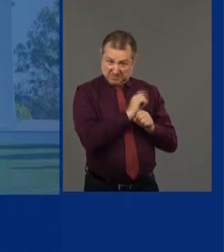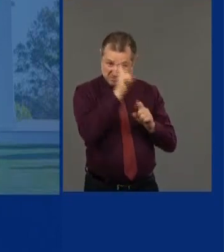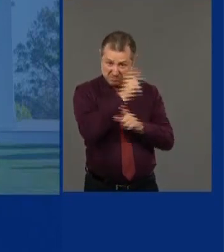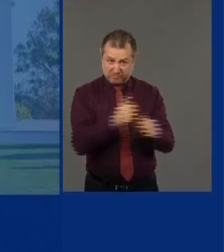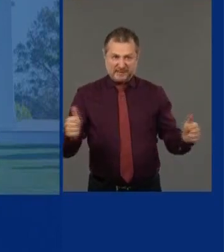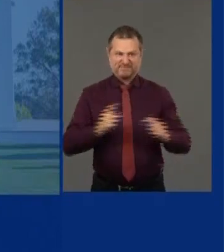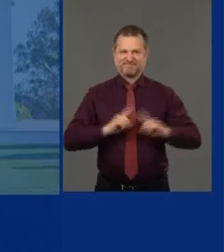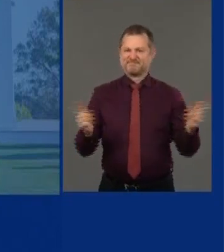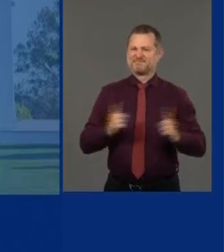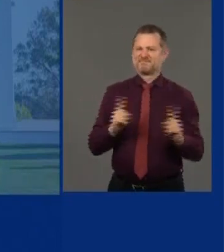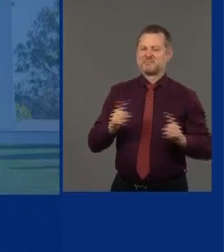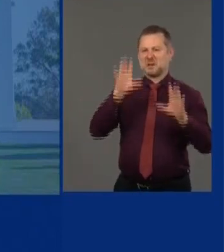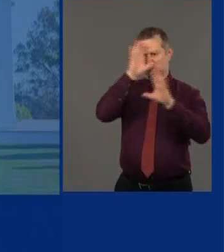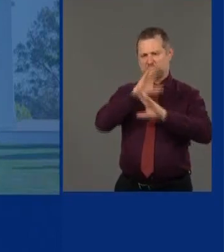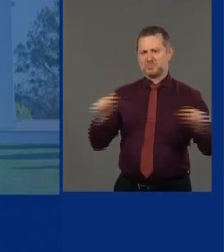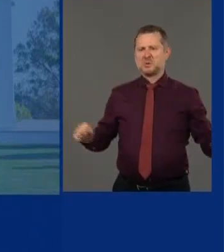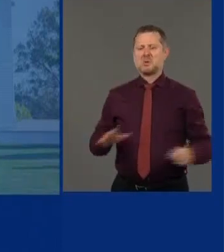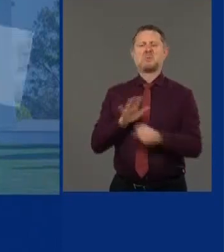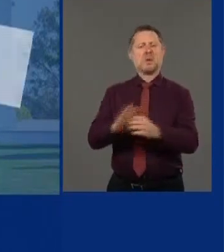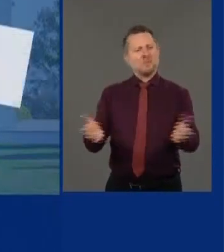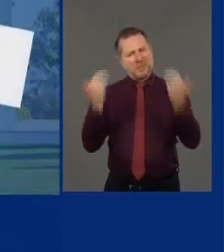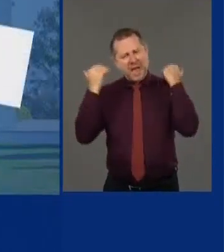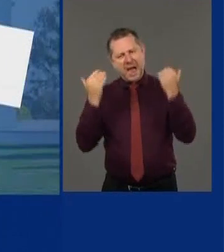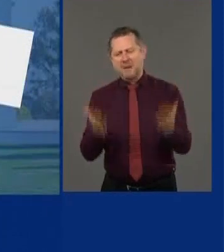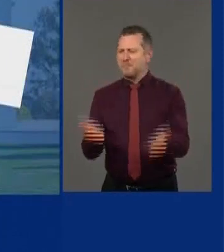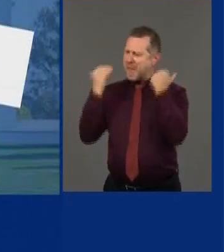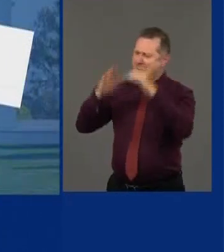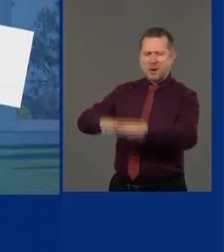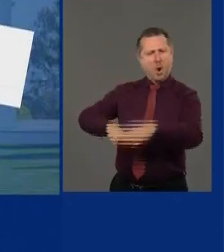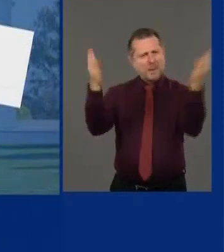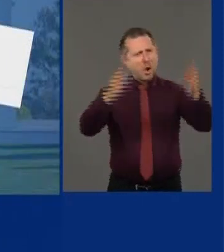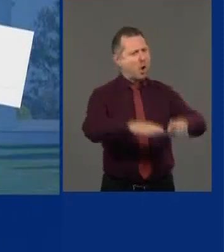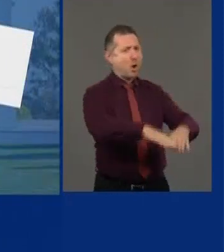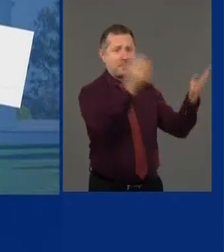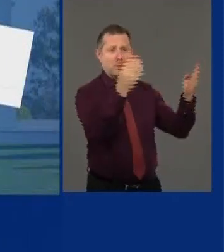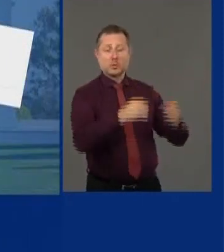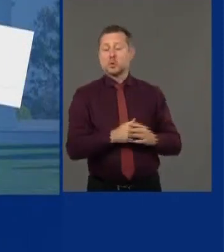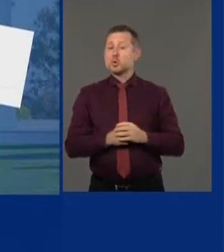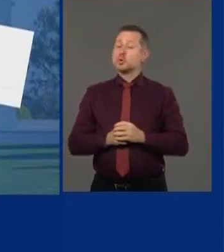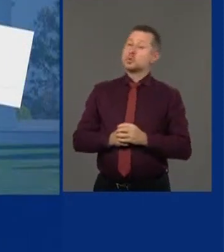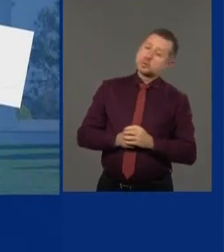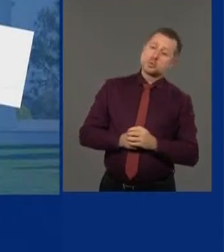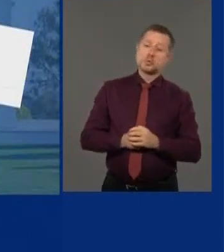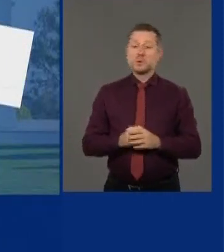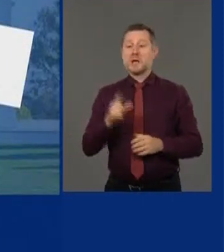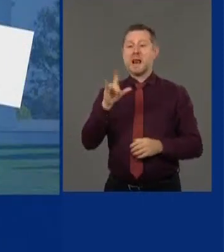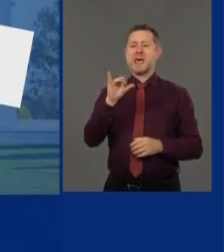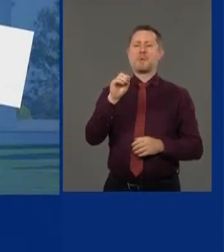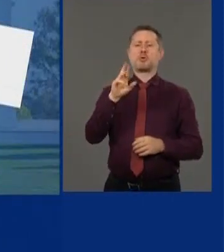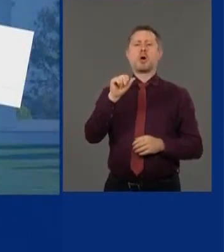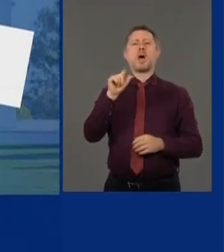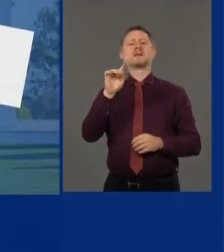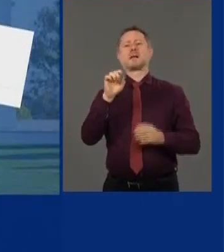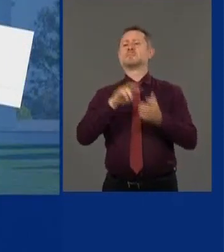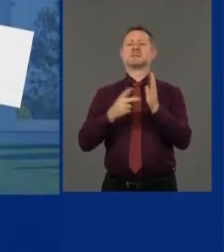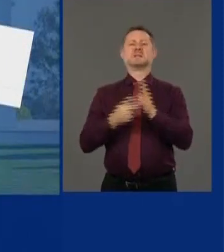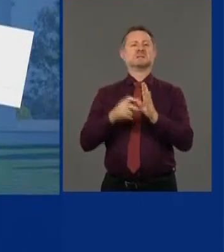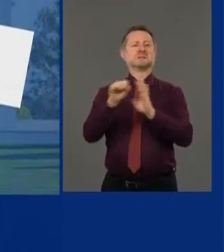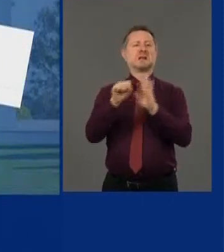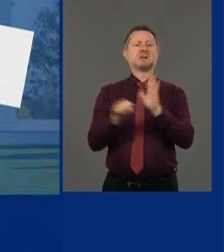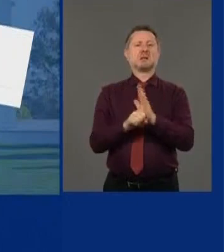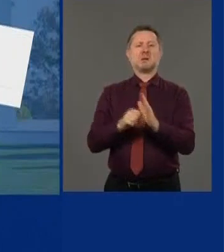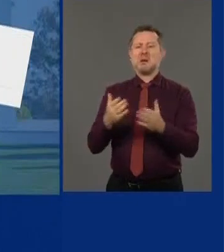president has been pressuring states to reopen quickly. Liberate your state, liberate New